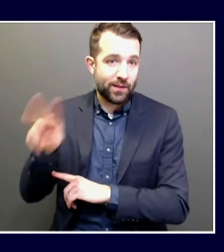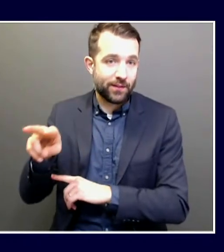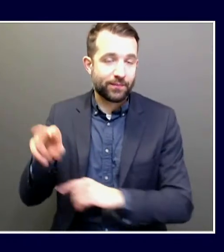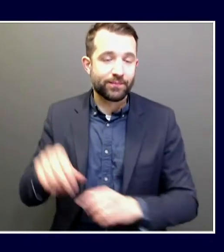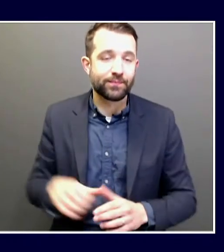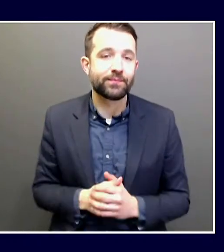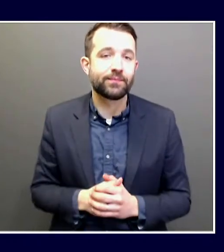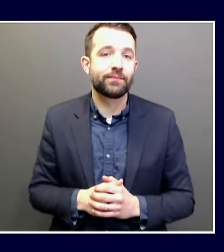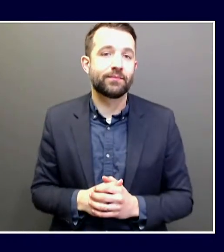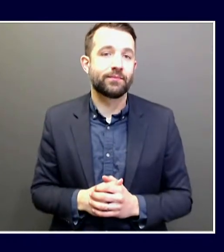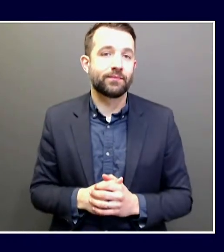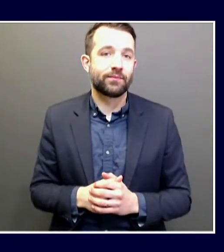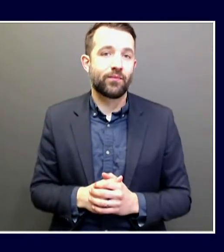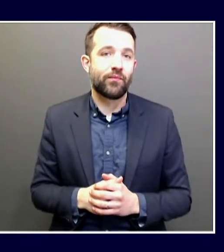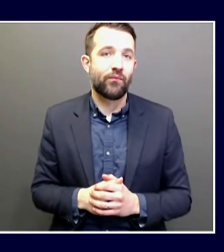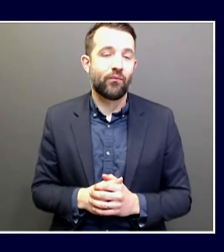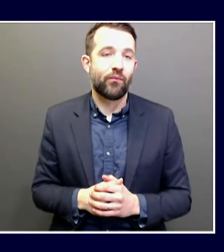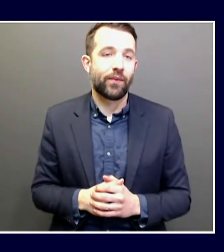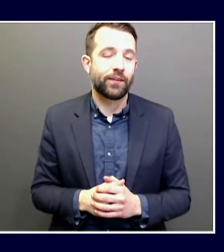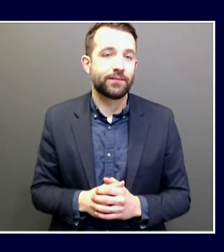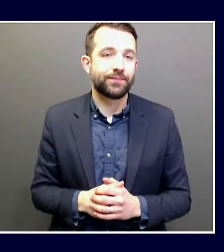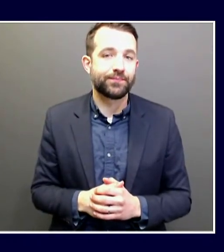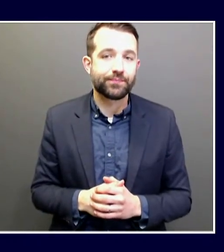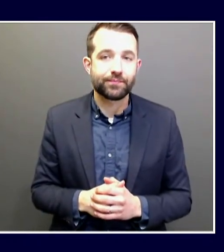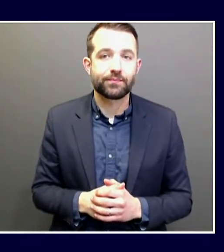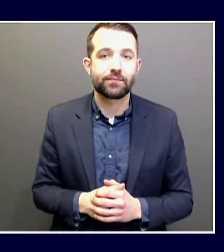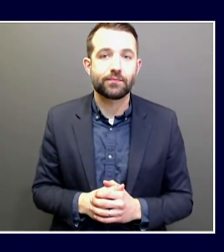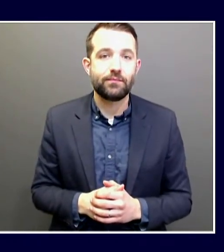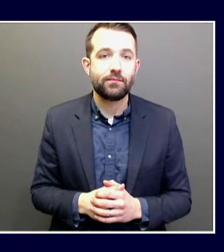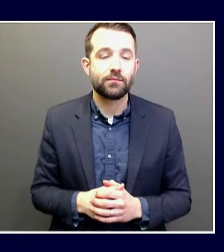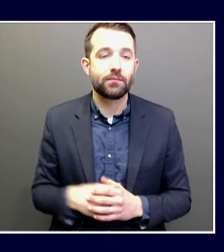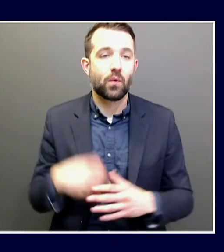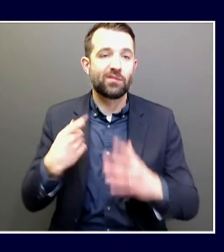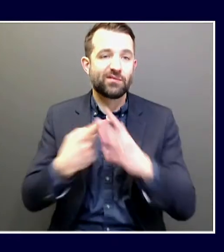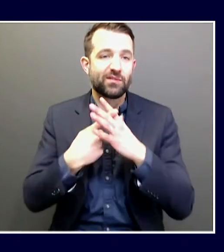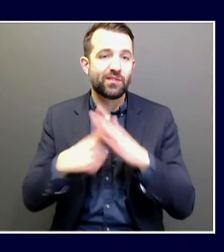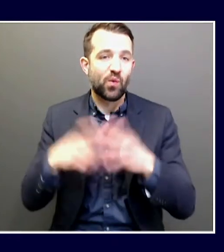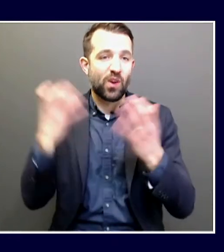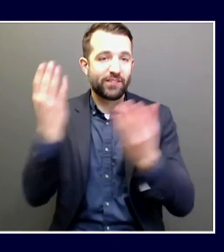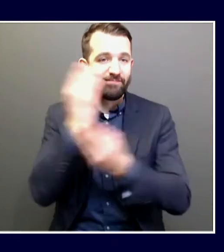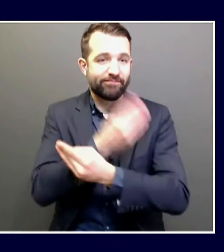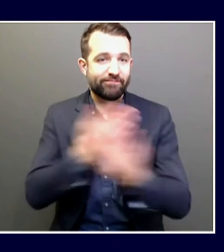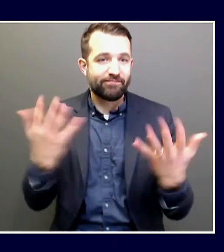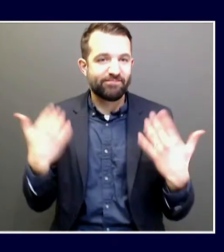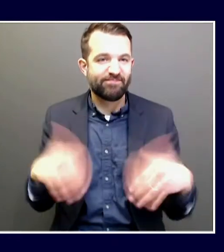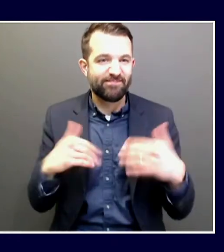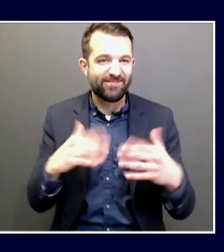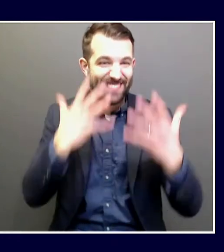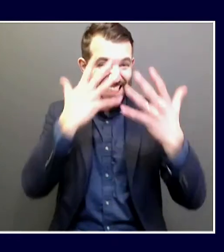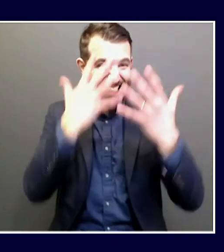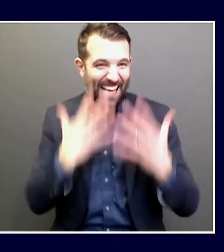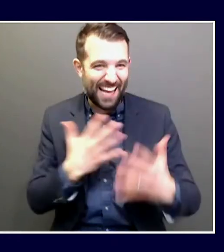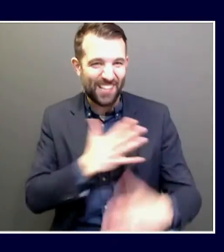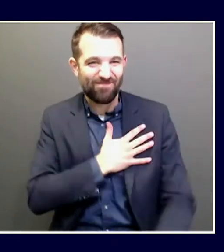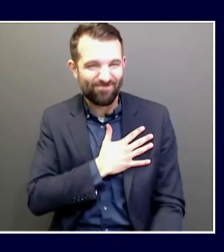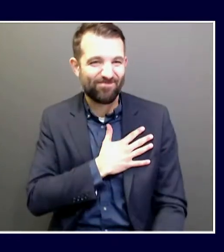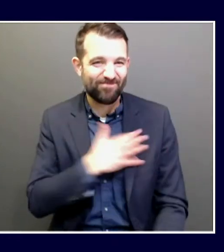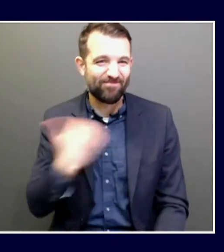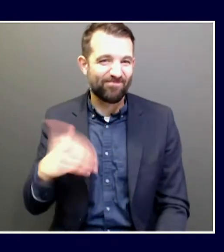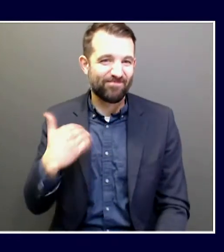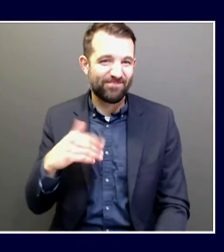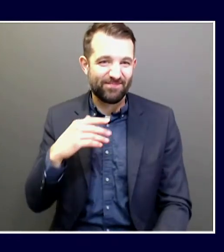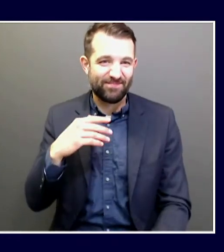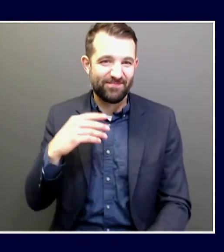2022. We begin today's set of updates on a sad note. The Maine CDC